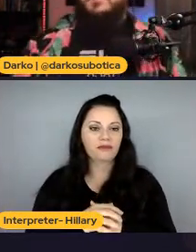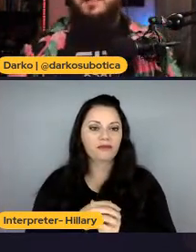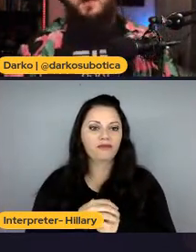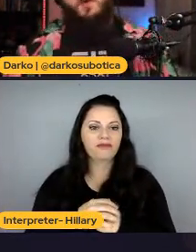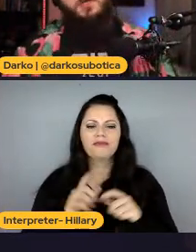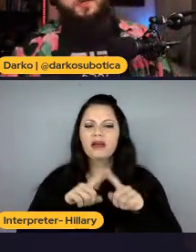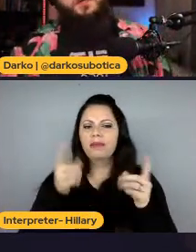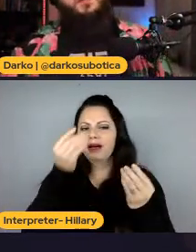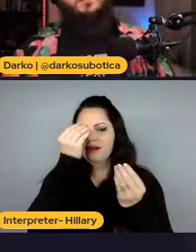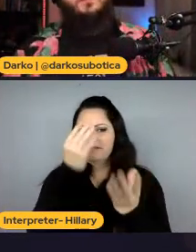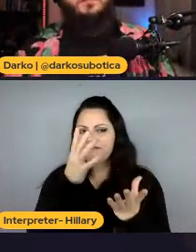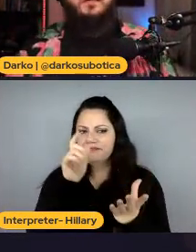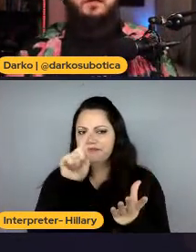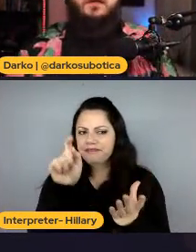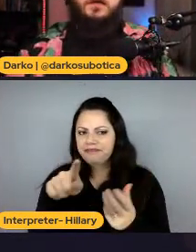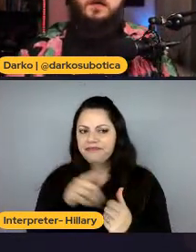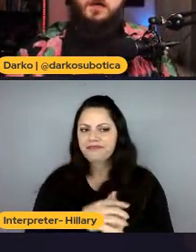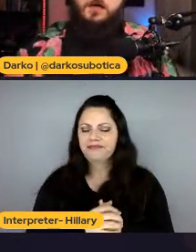But let me ask you a question.